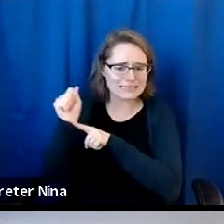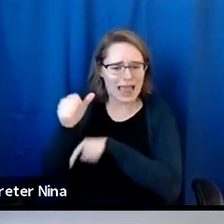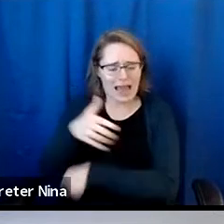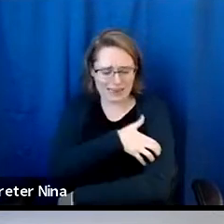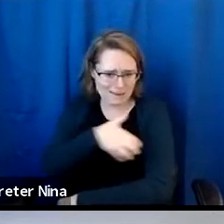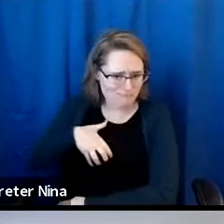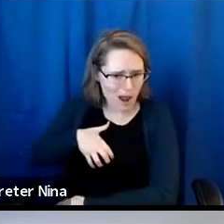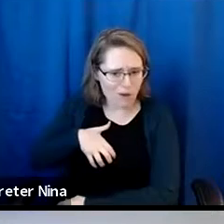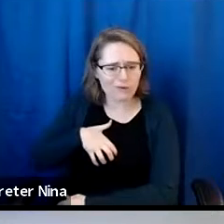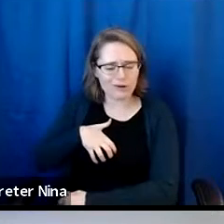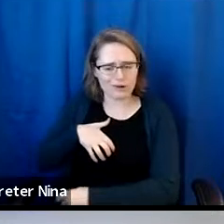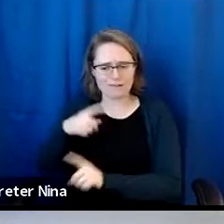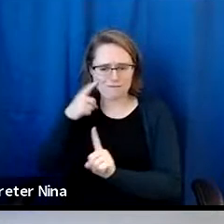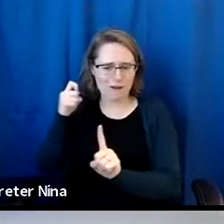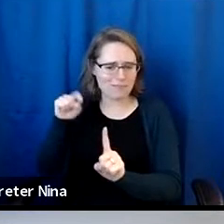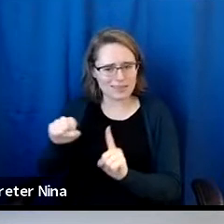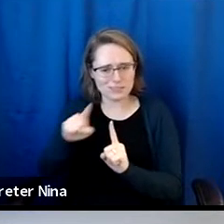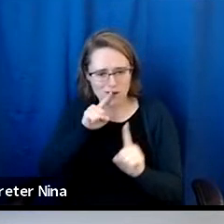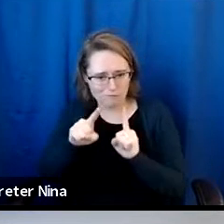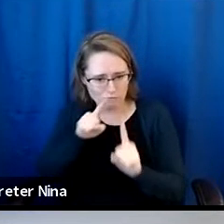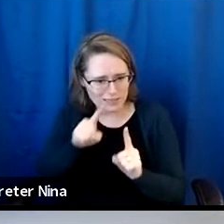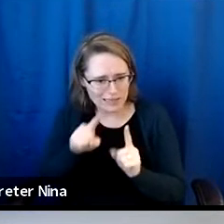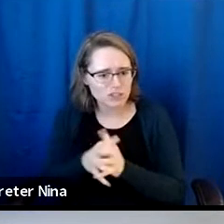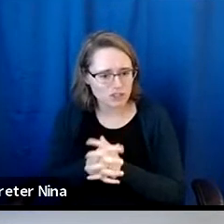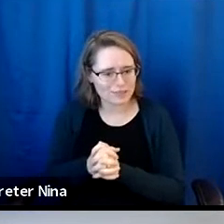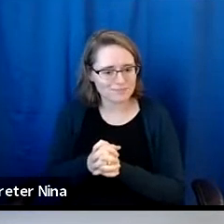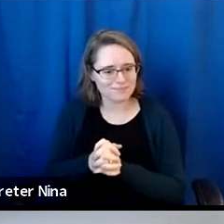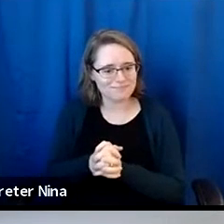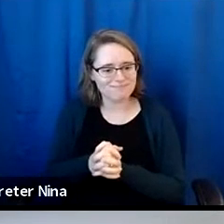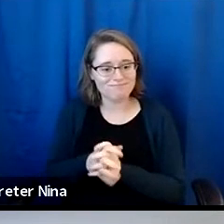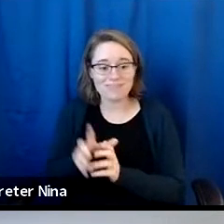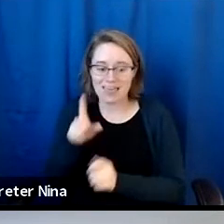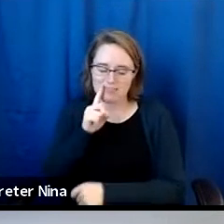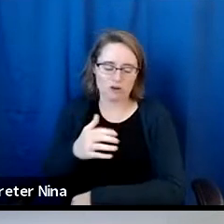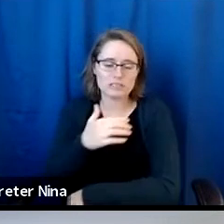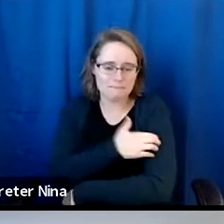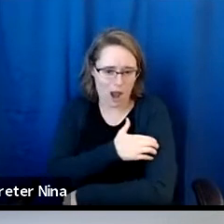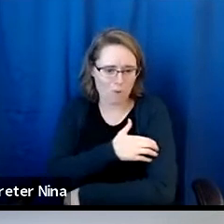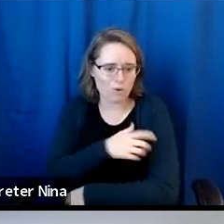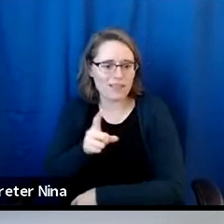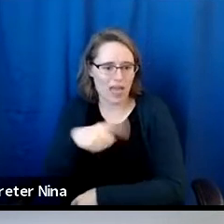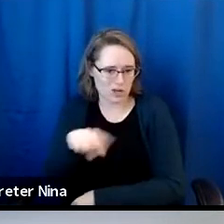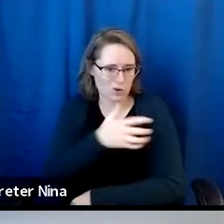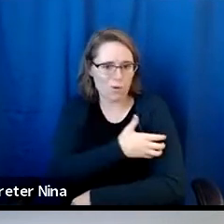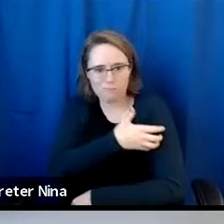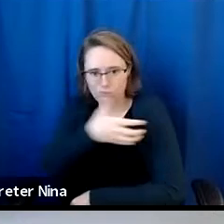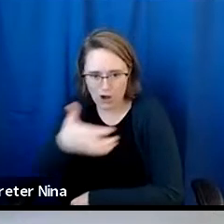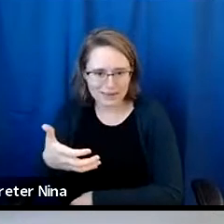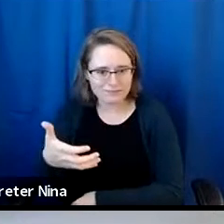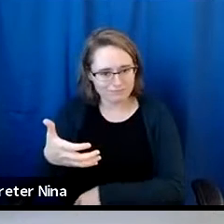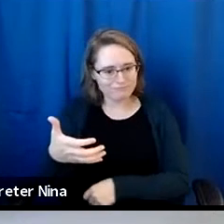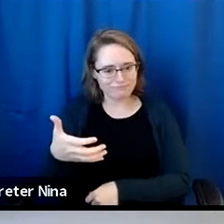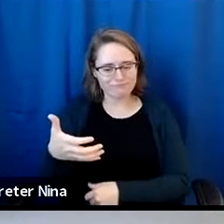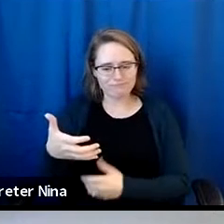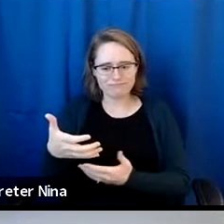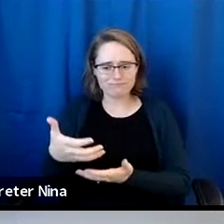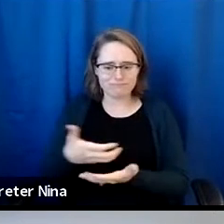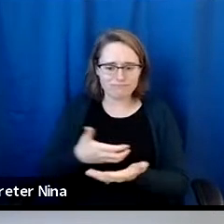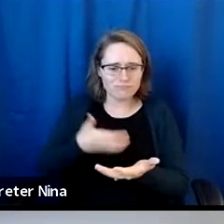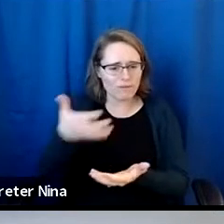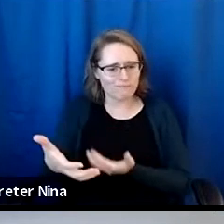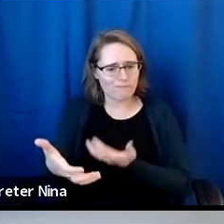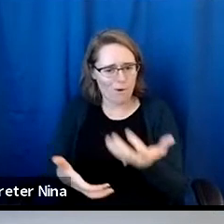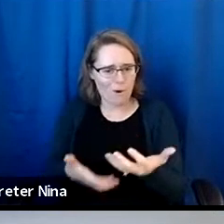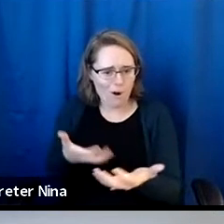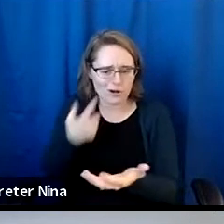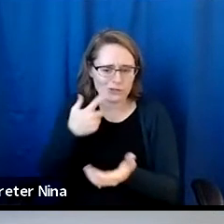empowered by this conversation. So there is power that you all bring, that you've poured into